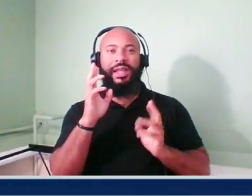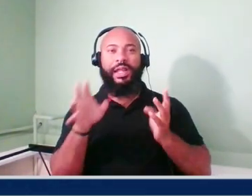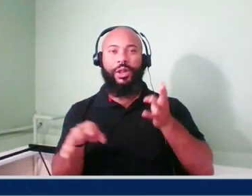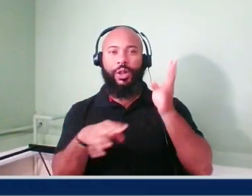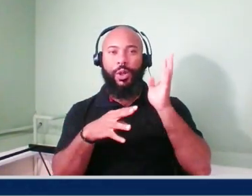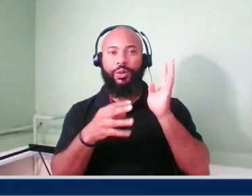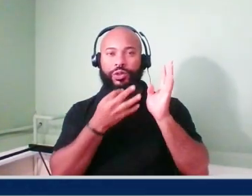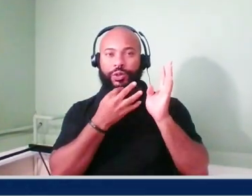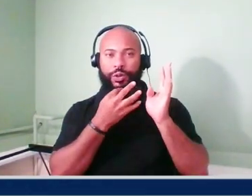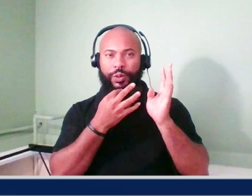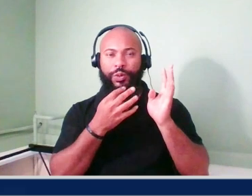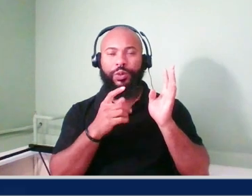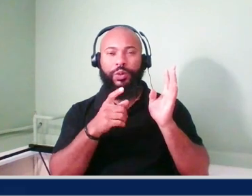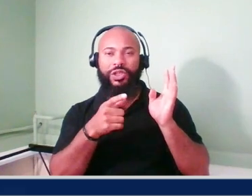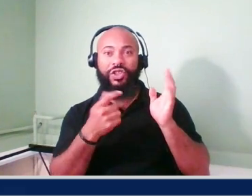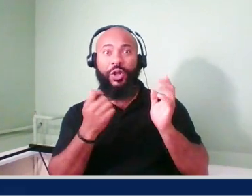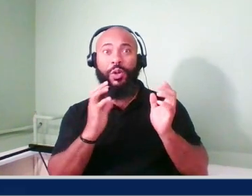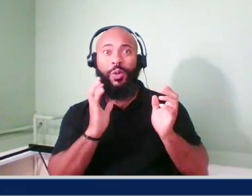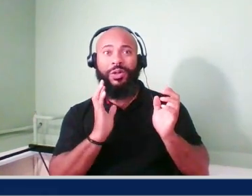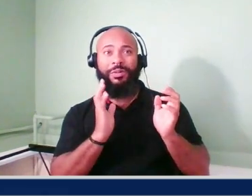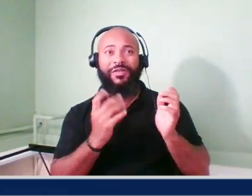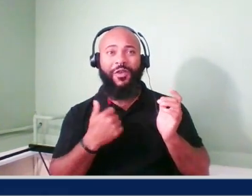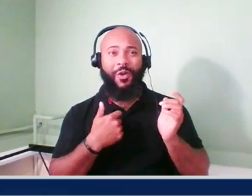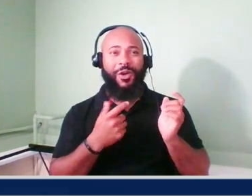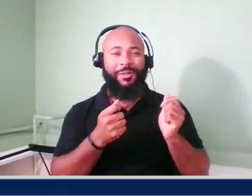it was loading before this session, absolutely.